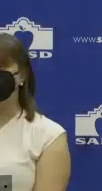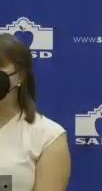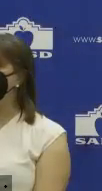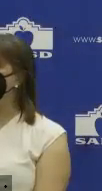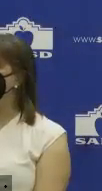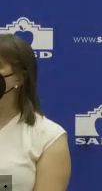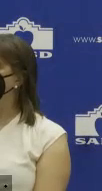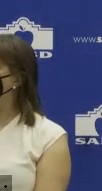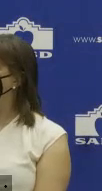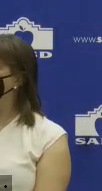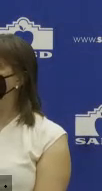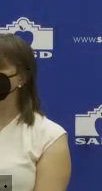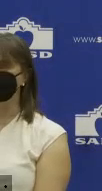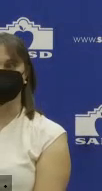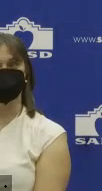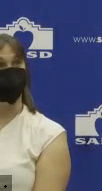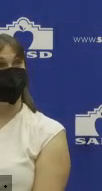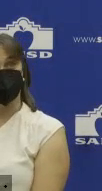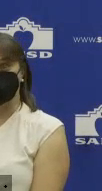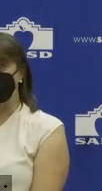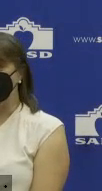us virtually, we'd be happy to discuss.